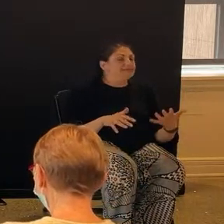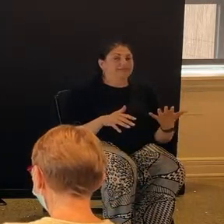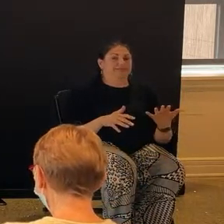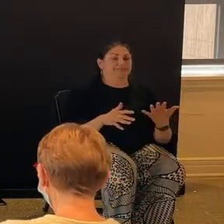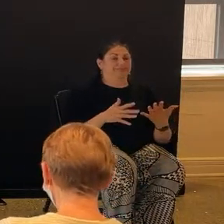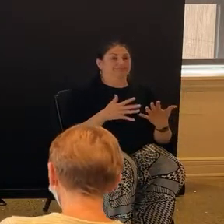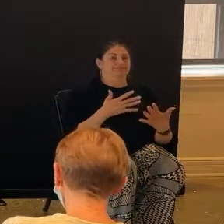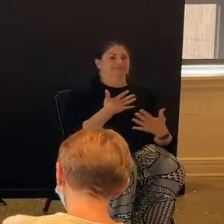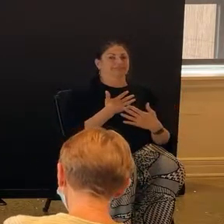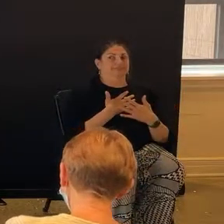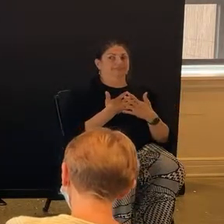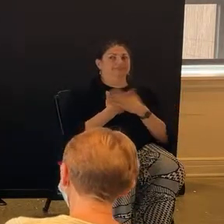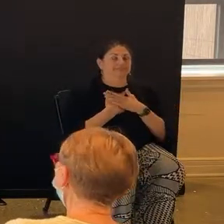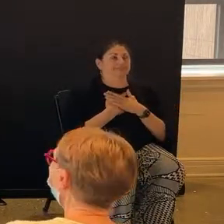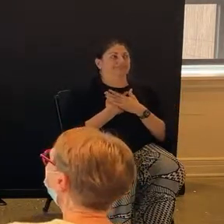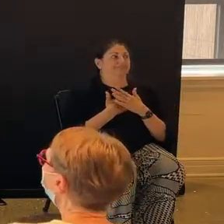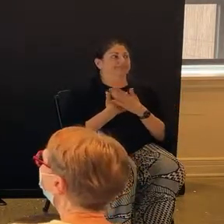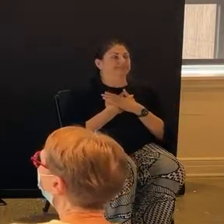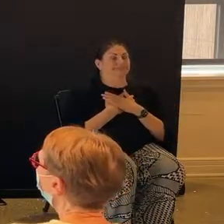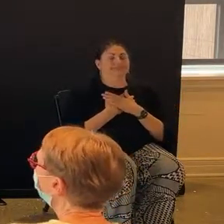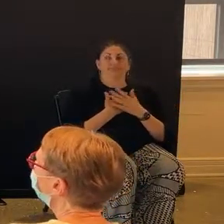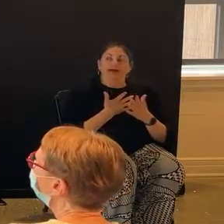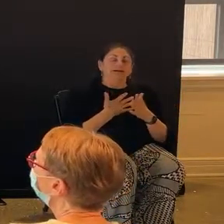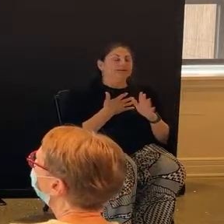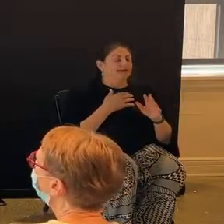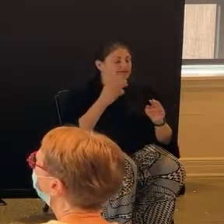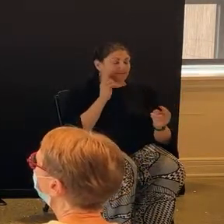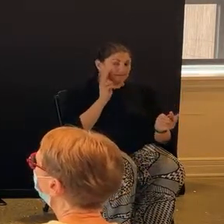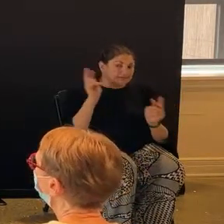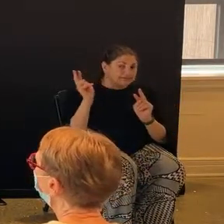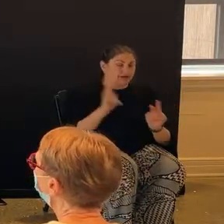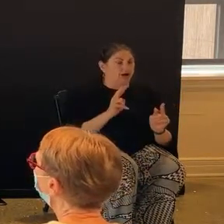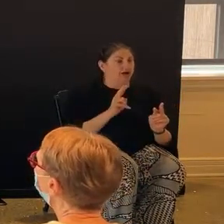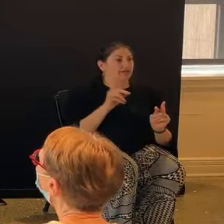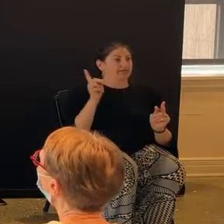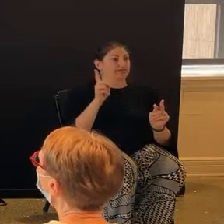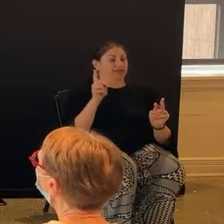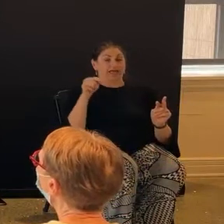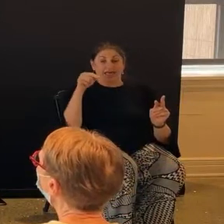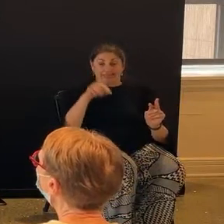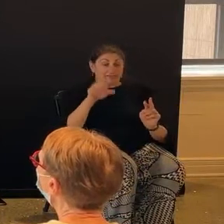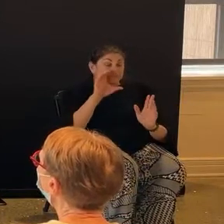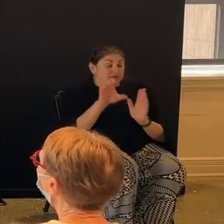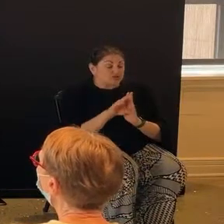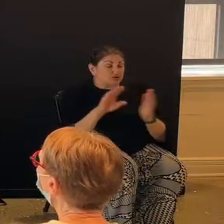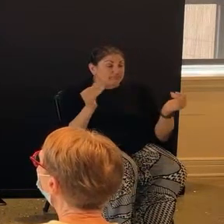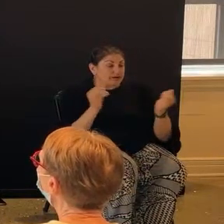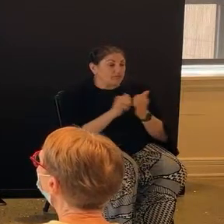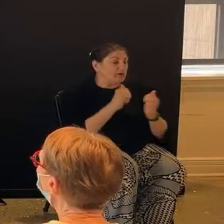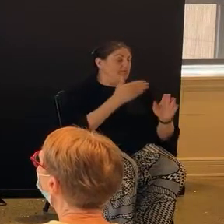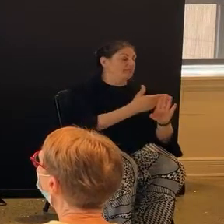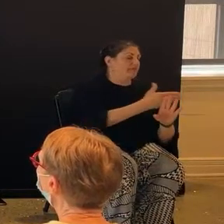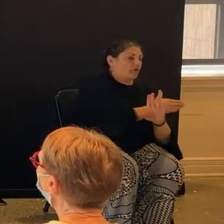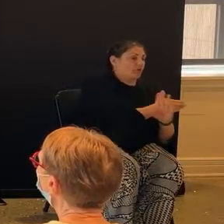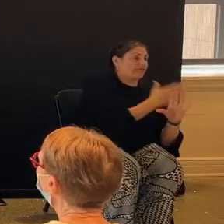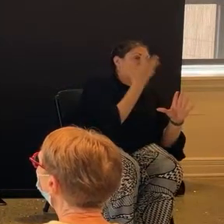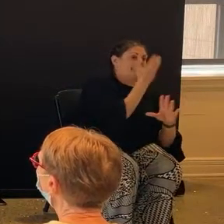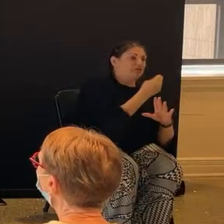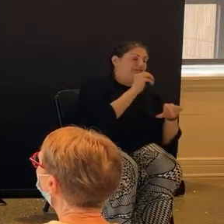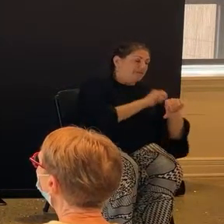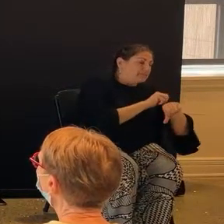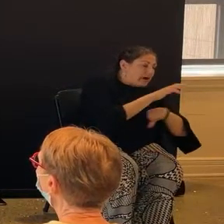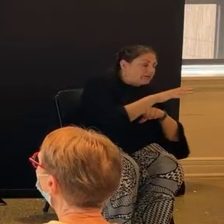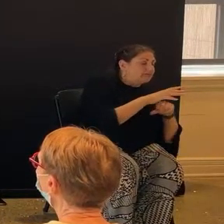to see it, to sort of compare this image with the one that had come before of this, you know, the beautiful mountain